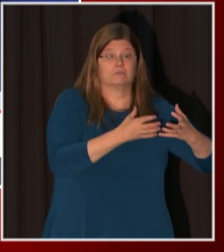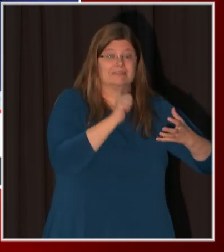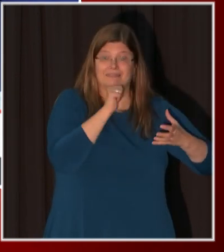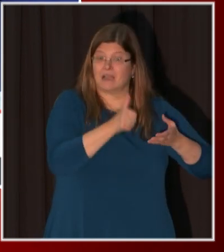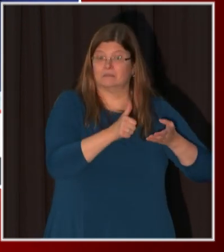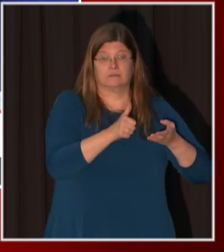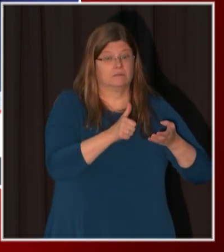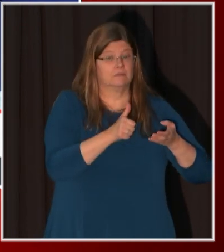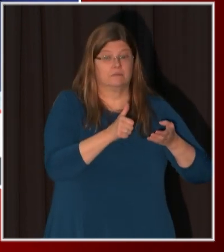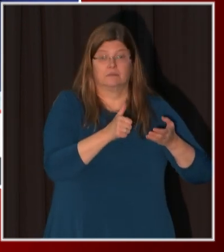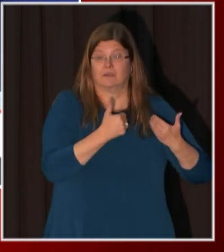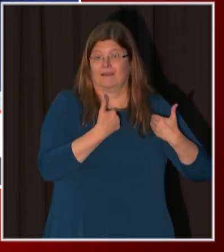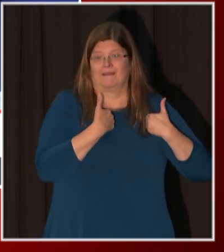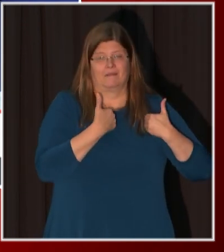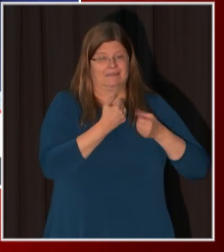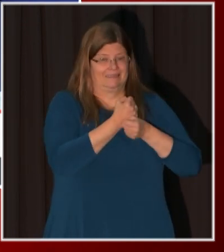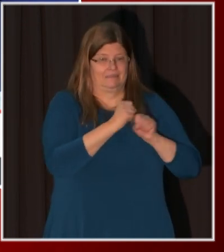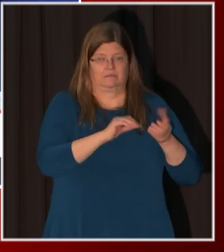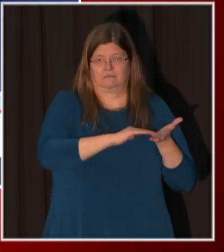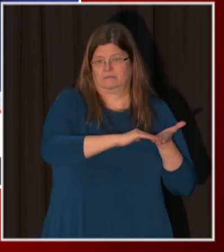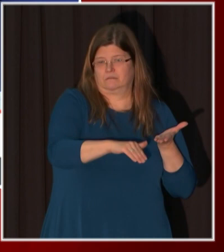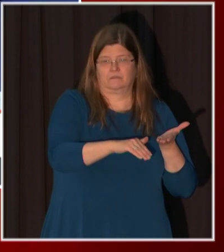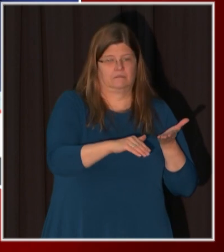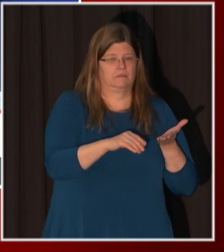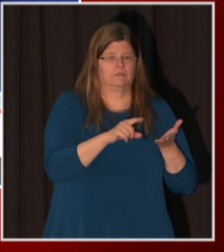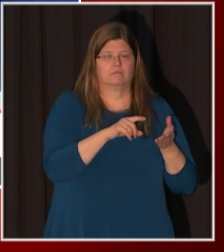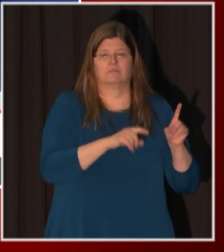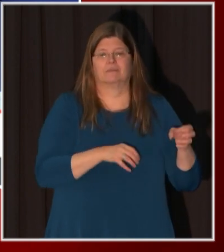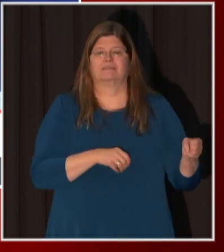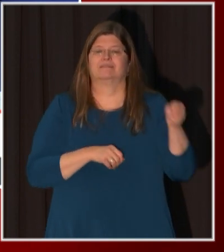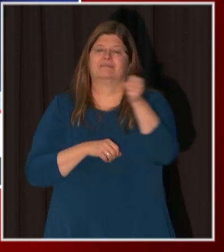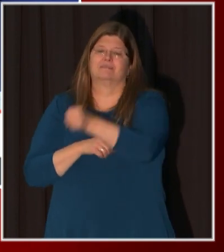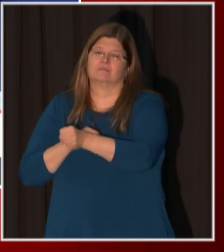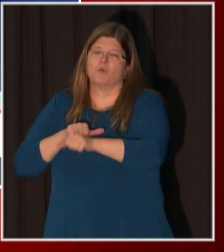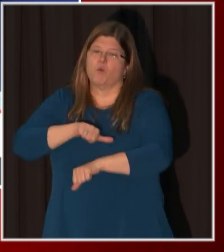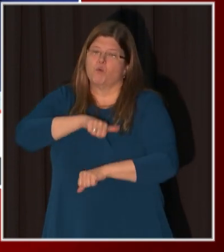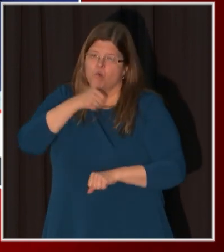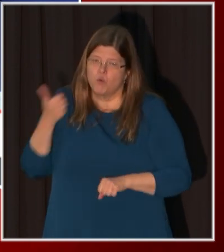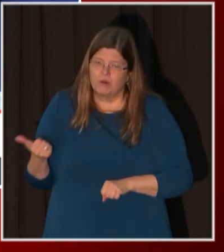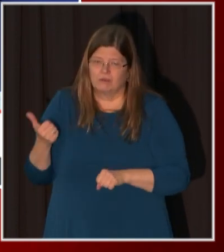safe release plan, and they will be relocated to other